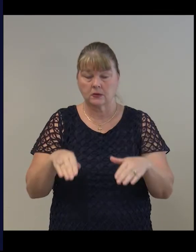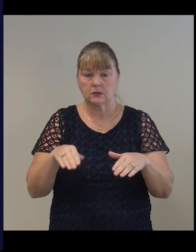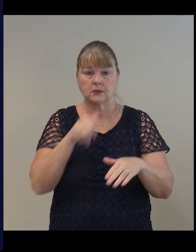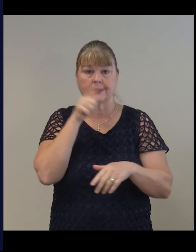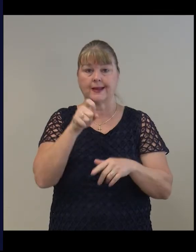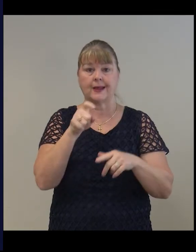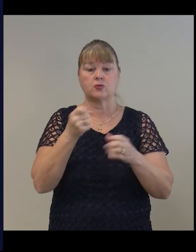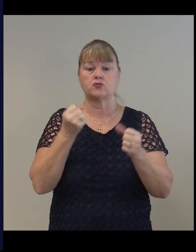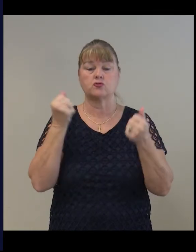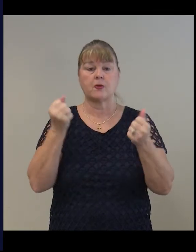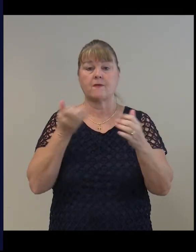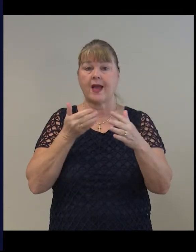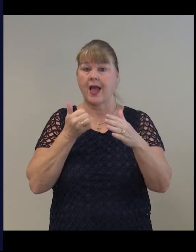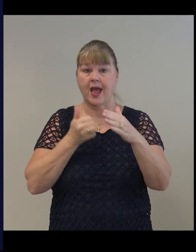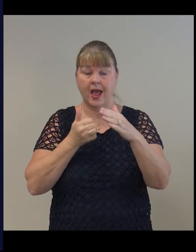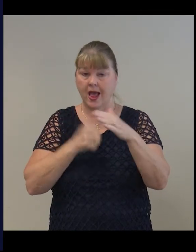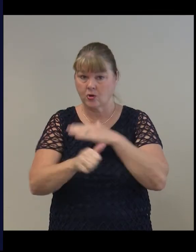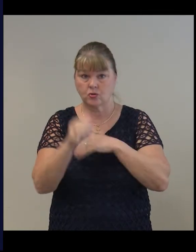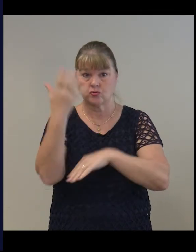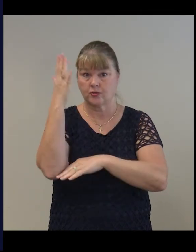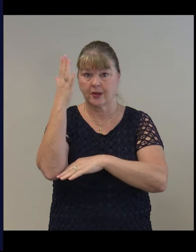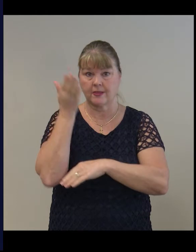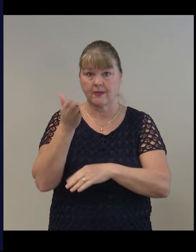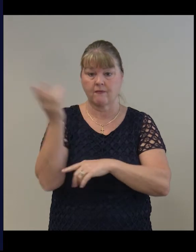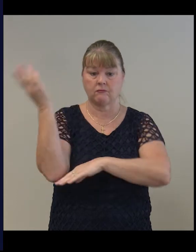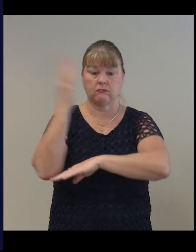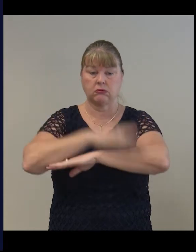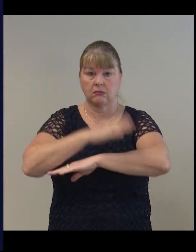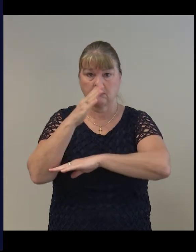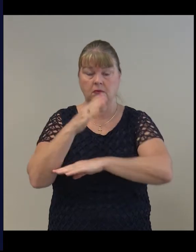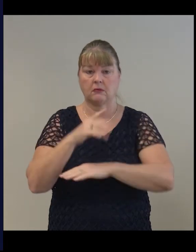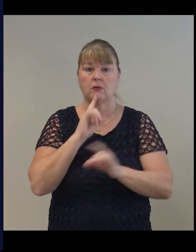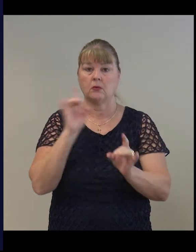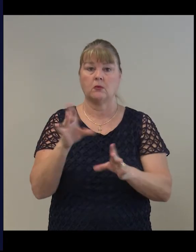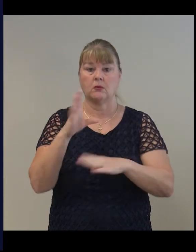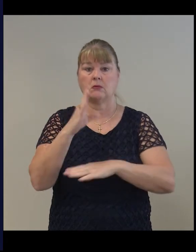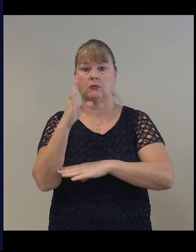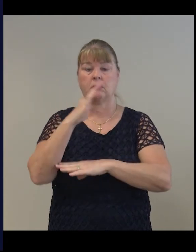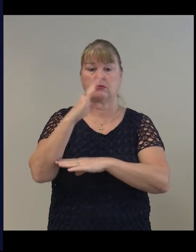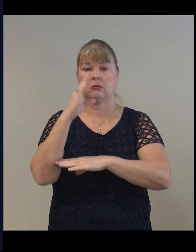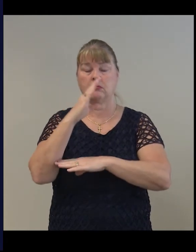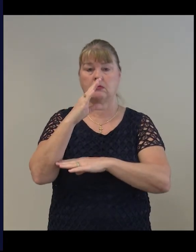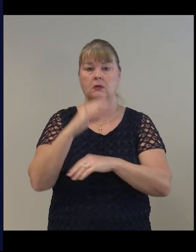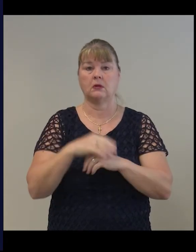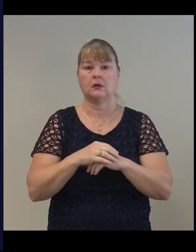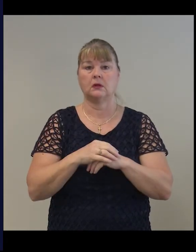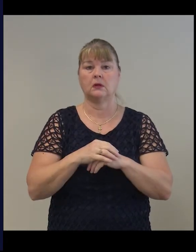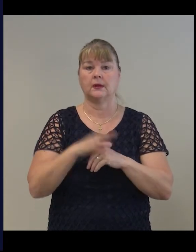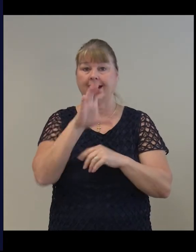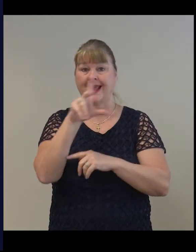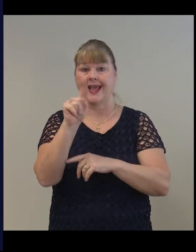of that tree that's fallen. It's incredibly unstable. I don't think a category storm really